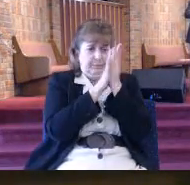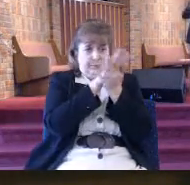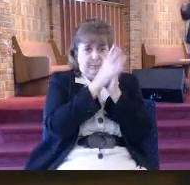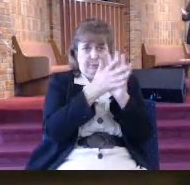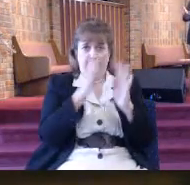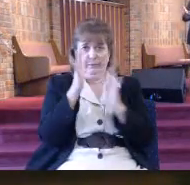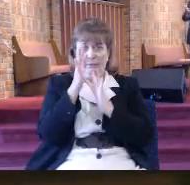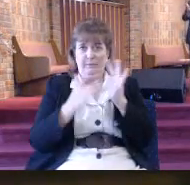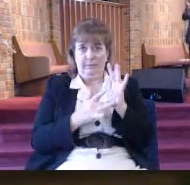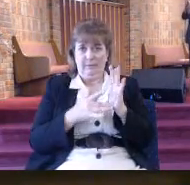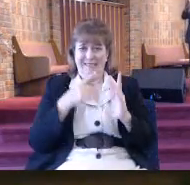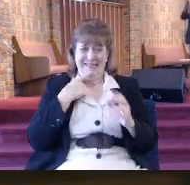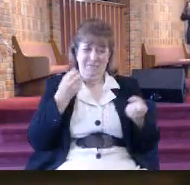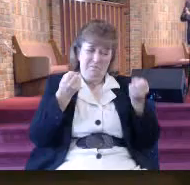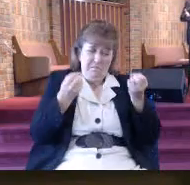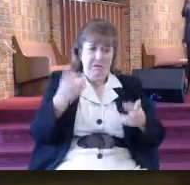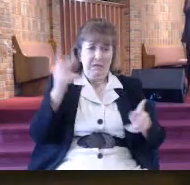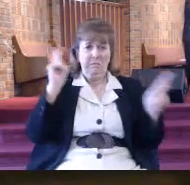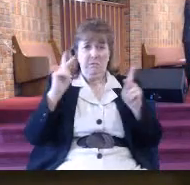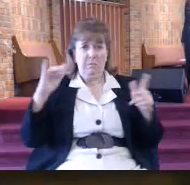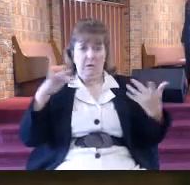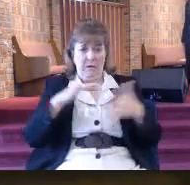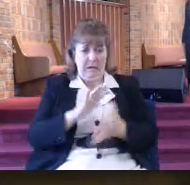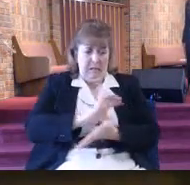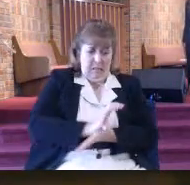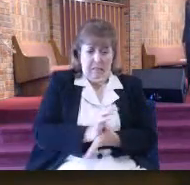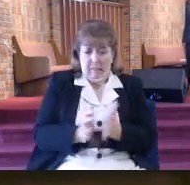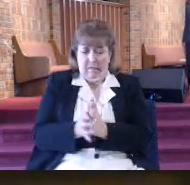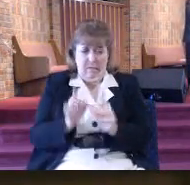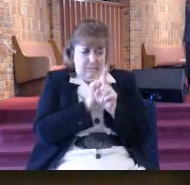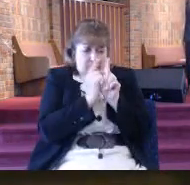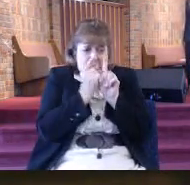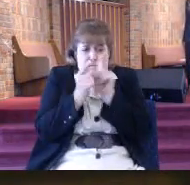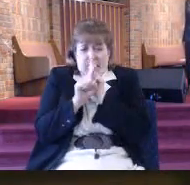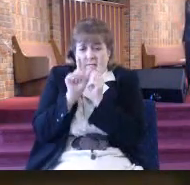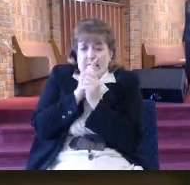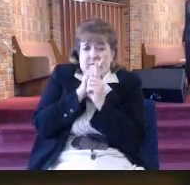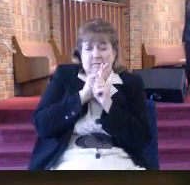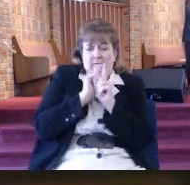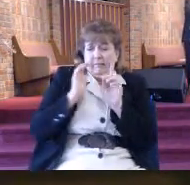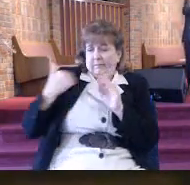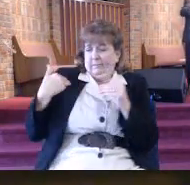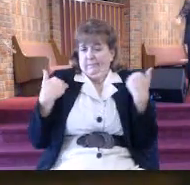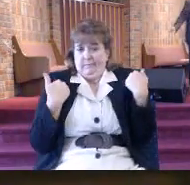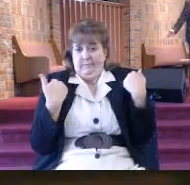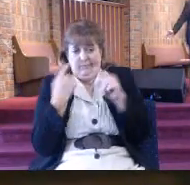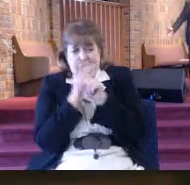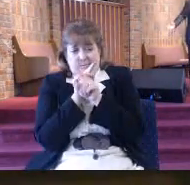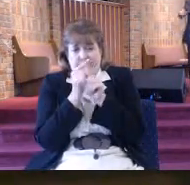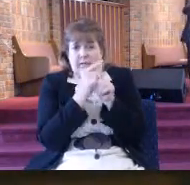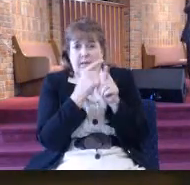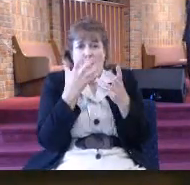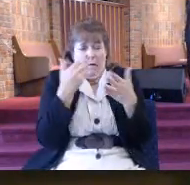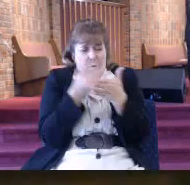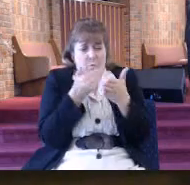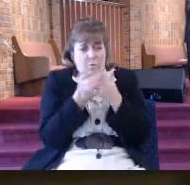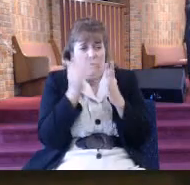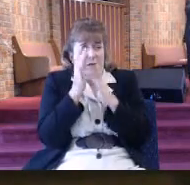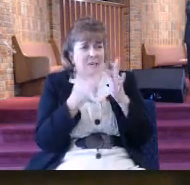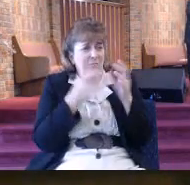a large crowd, a crowd that is stepping on each other. They are trying to be near Jesus. It is a very big